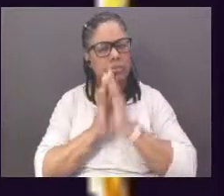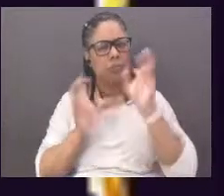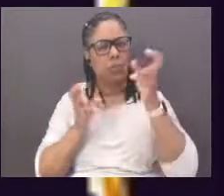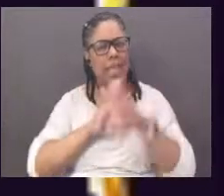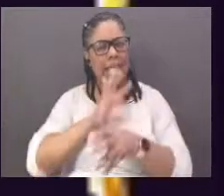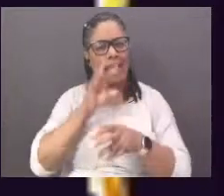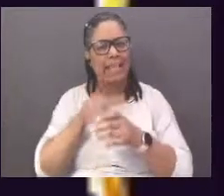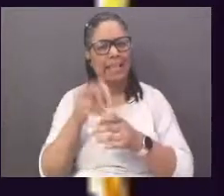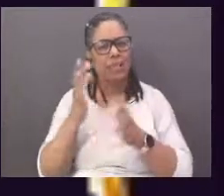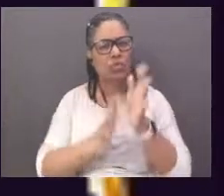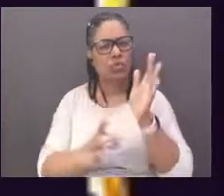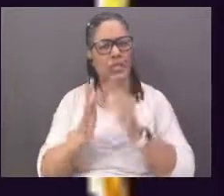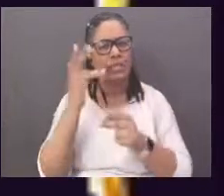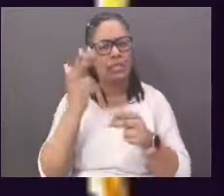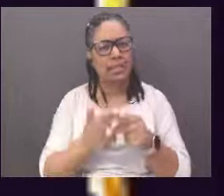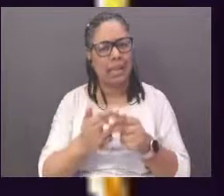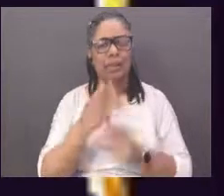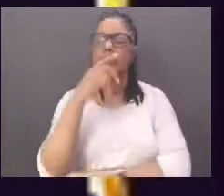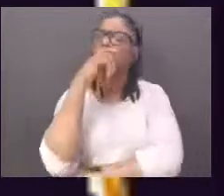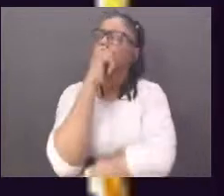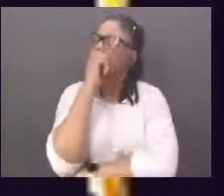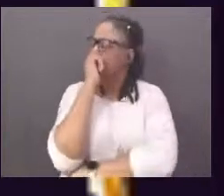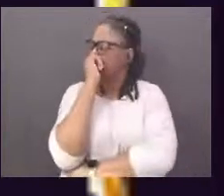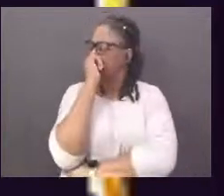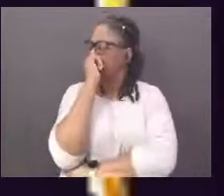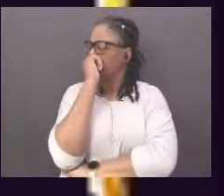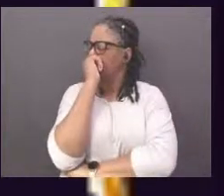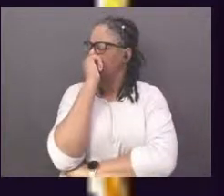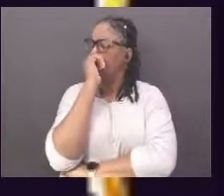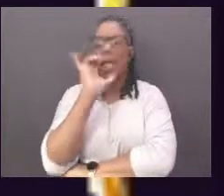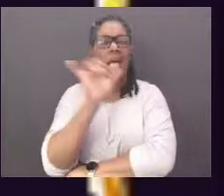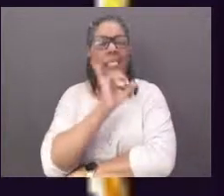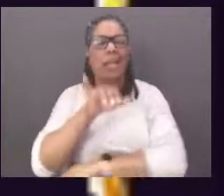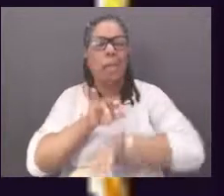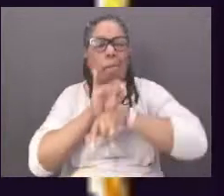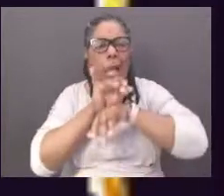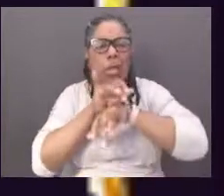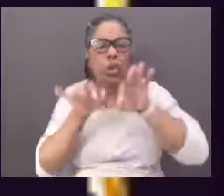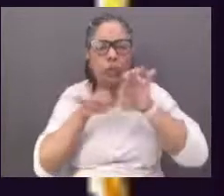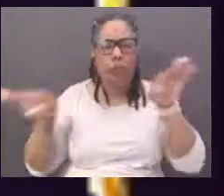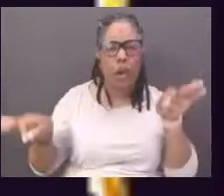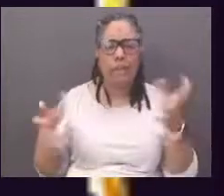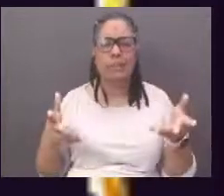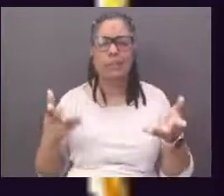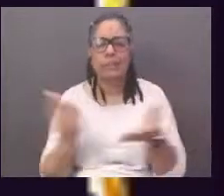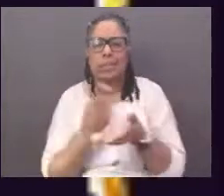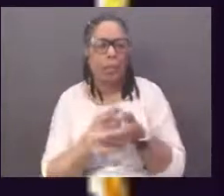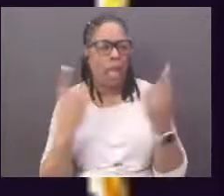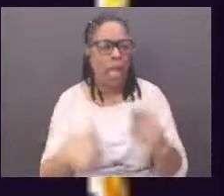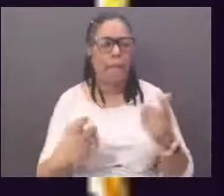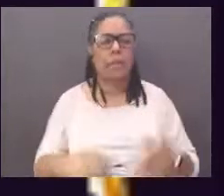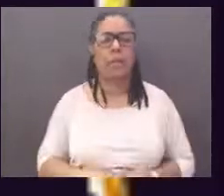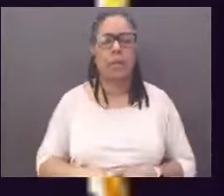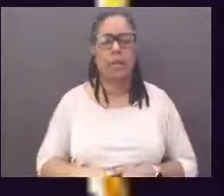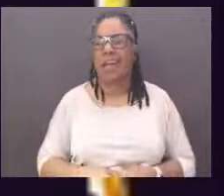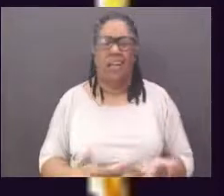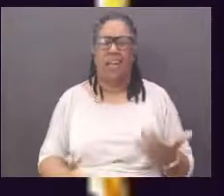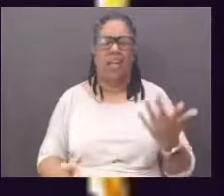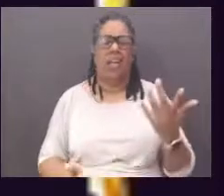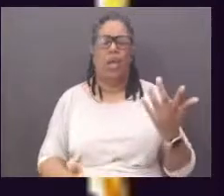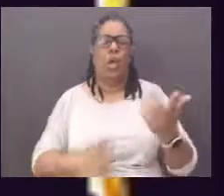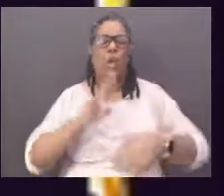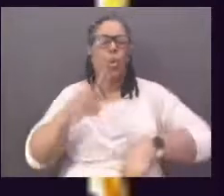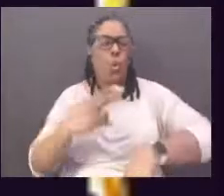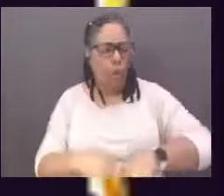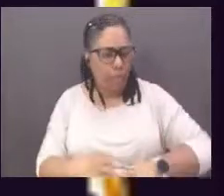name? Like this is some magical phrase that's supposed to make things happen. We usually end our prayers in the name